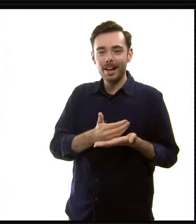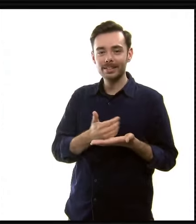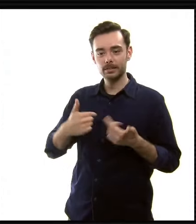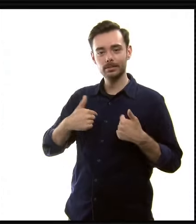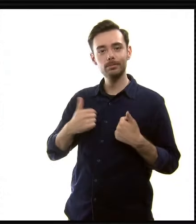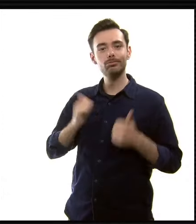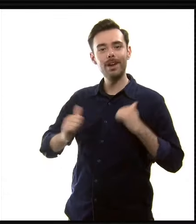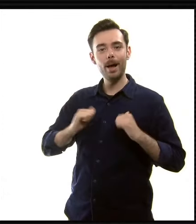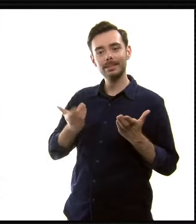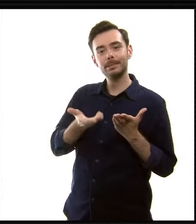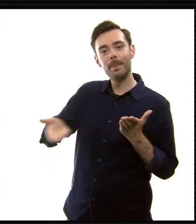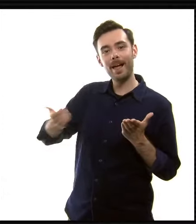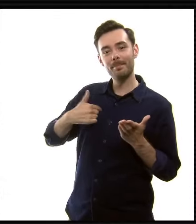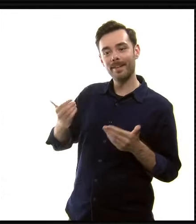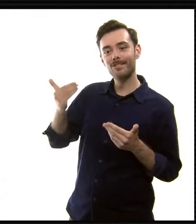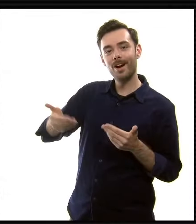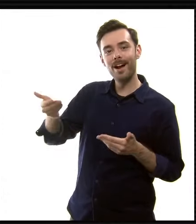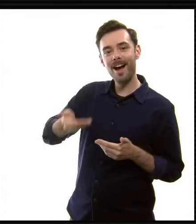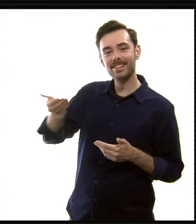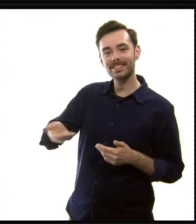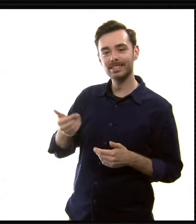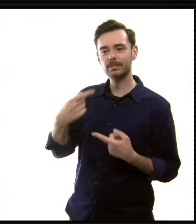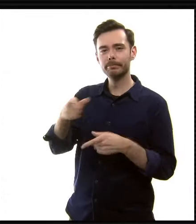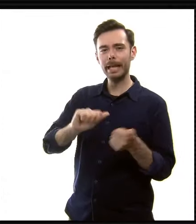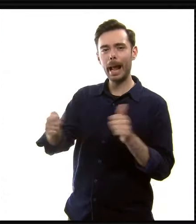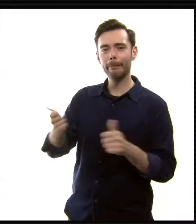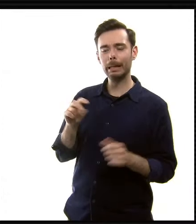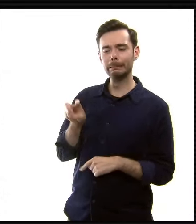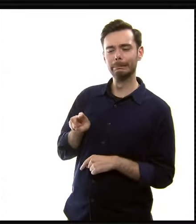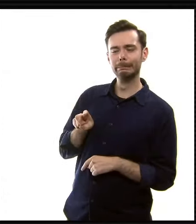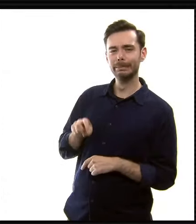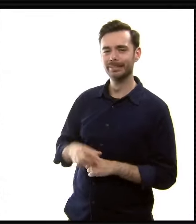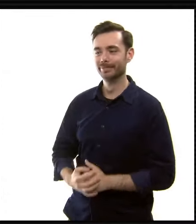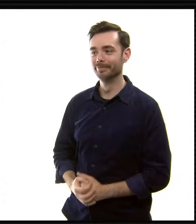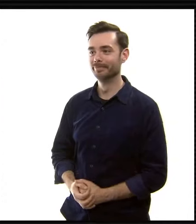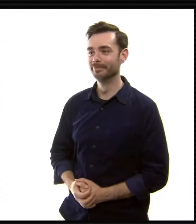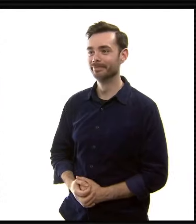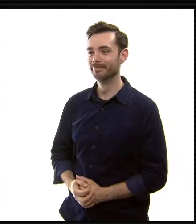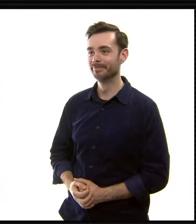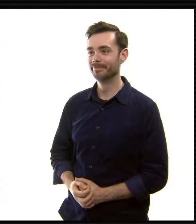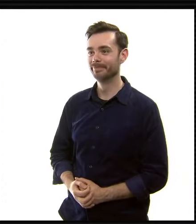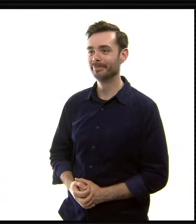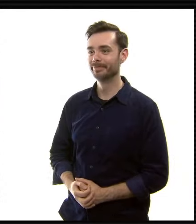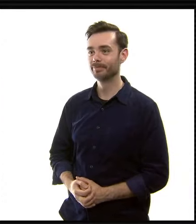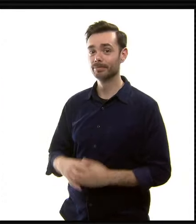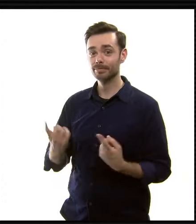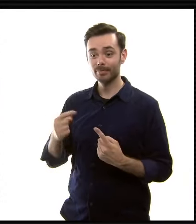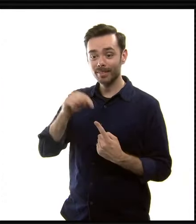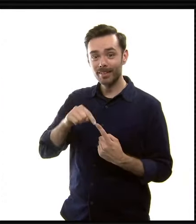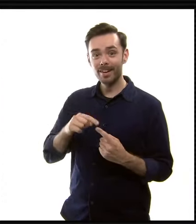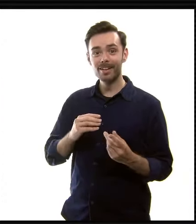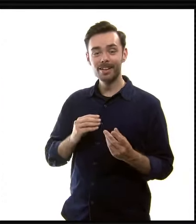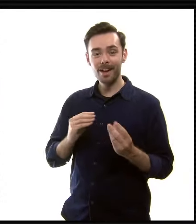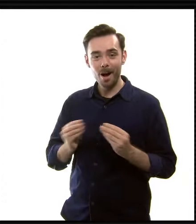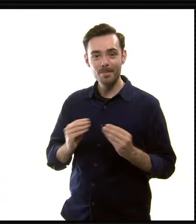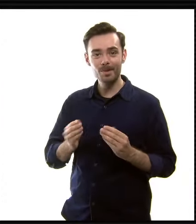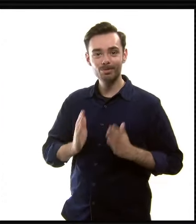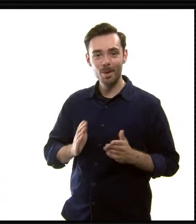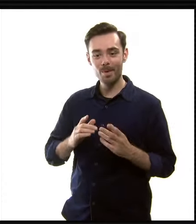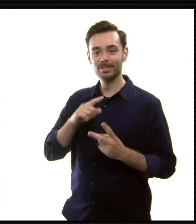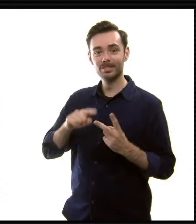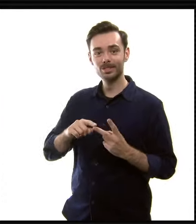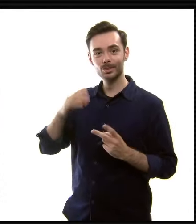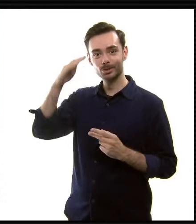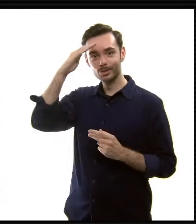them. Right, well, you've met the new cardboard robot, the reindeer, the ship captain, and those are just a few of the